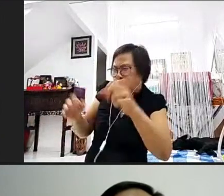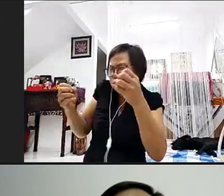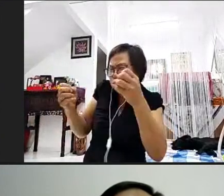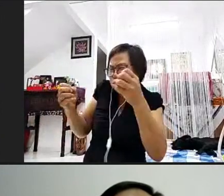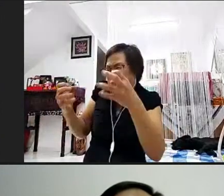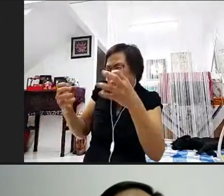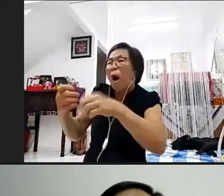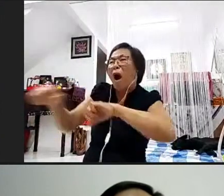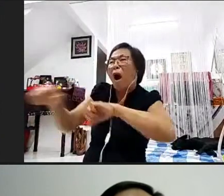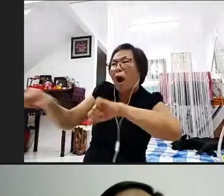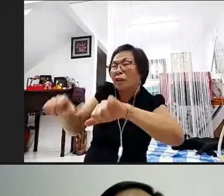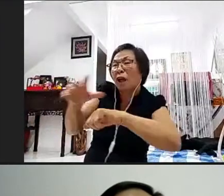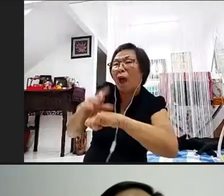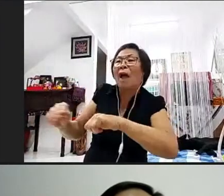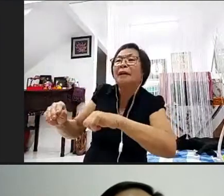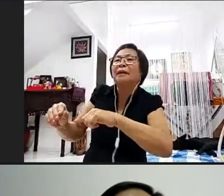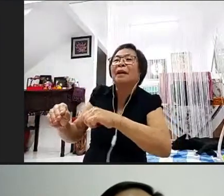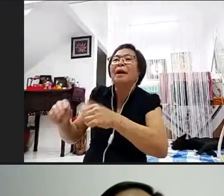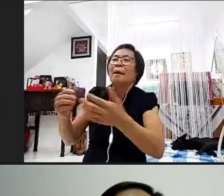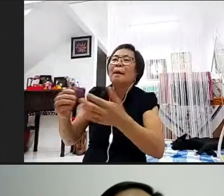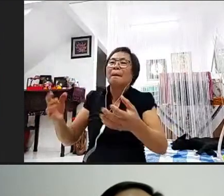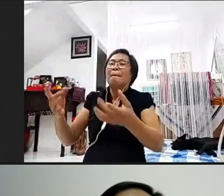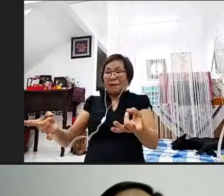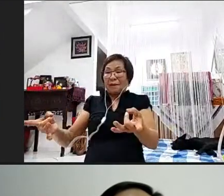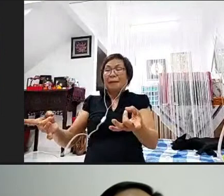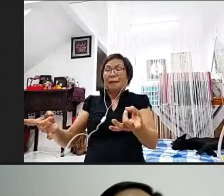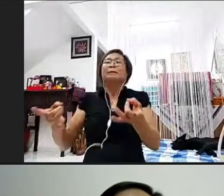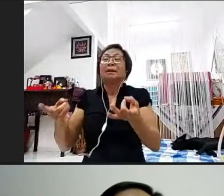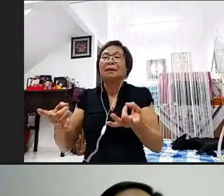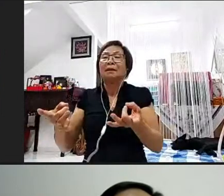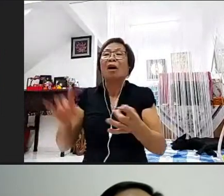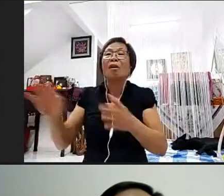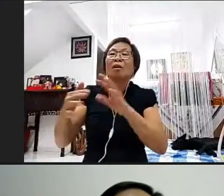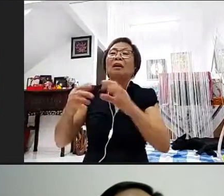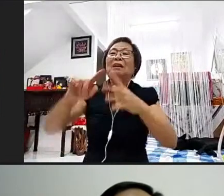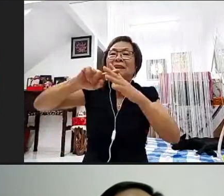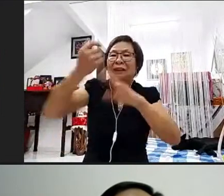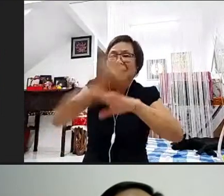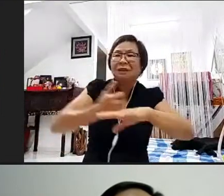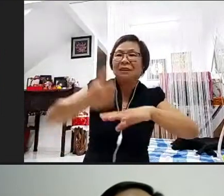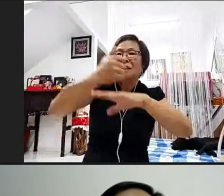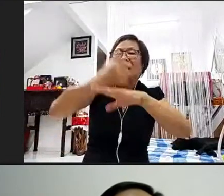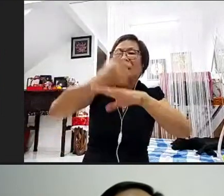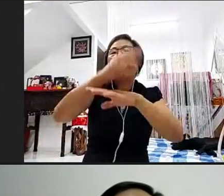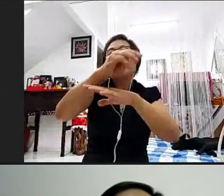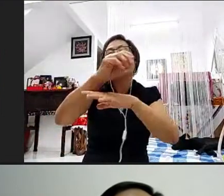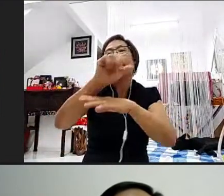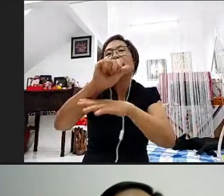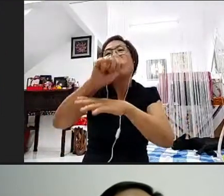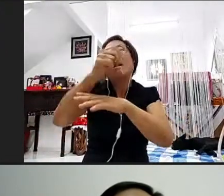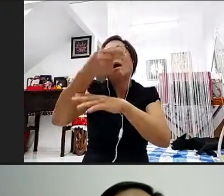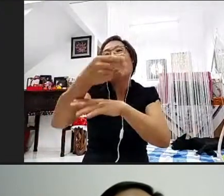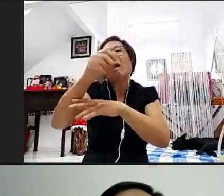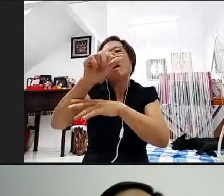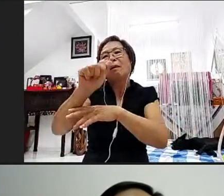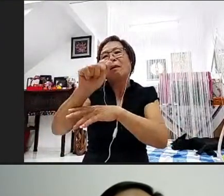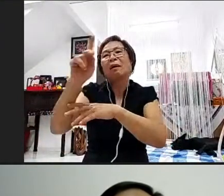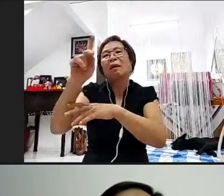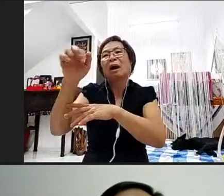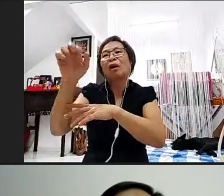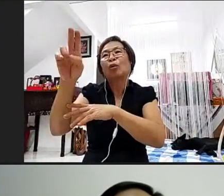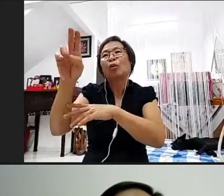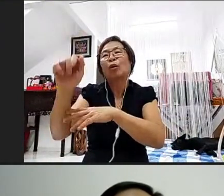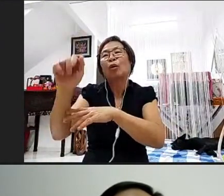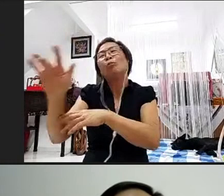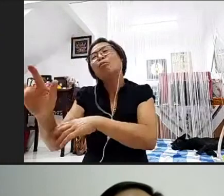founding president of Sungai Long Buddhist Society and the Mahakaruna Compassionate Home. Dr. Ong has actually written a